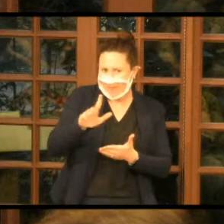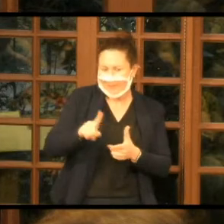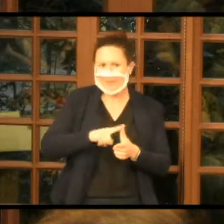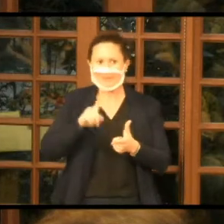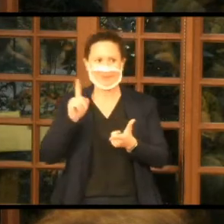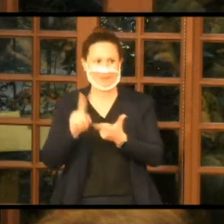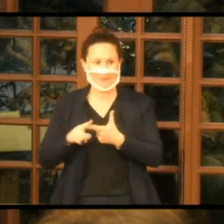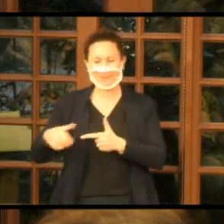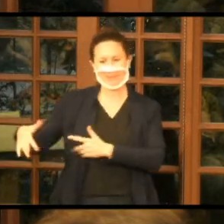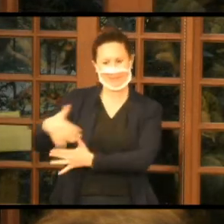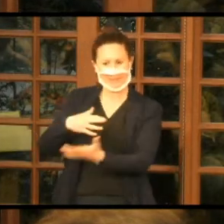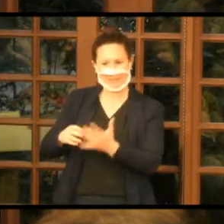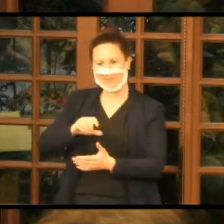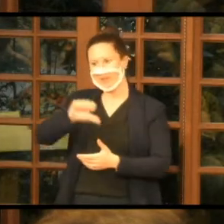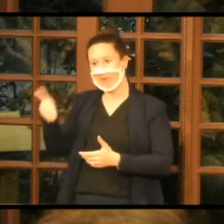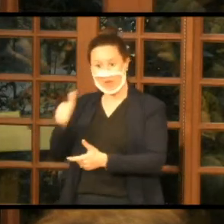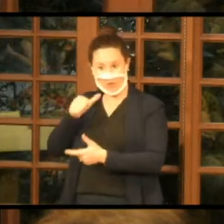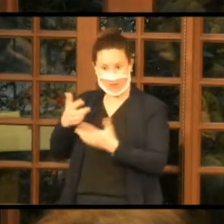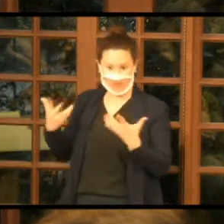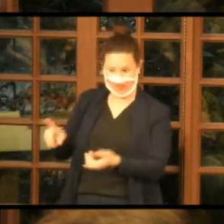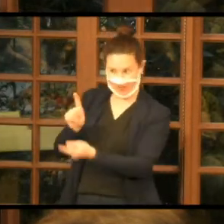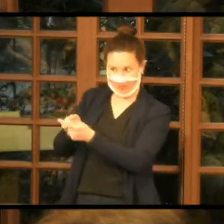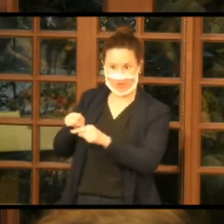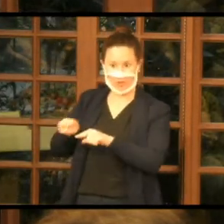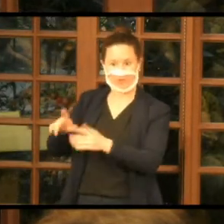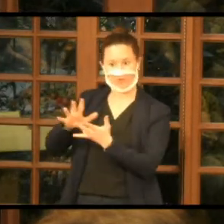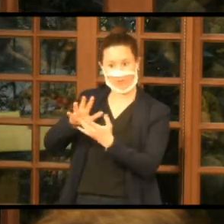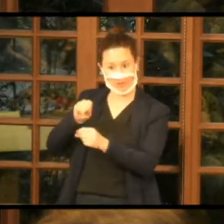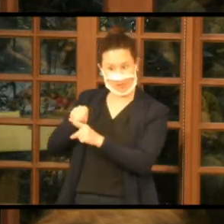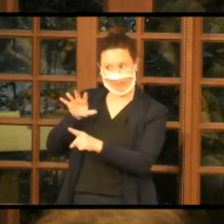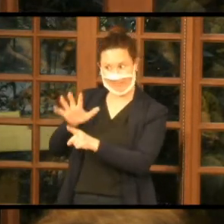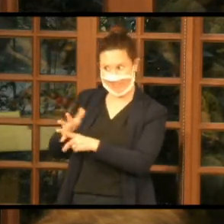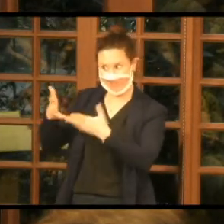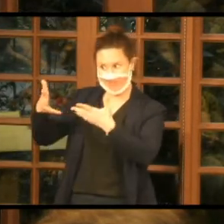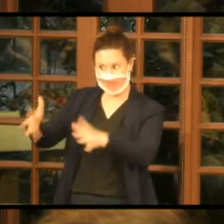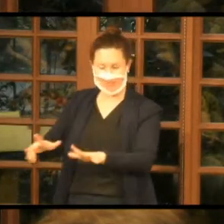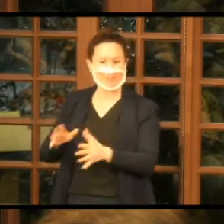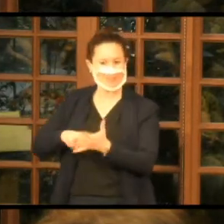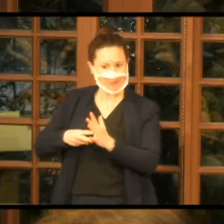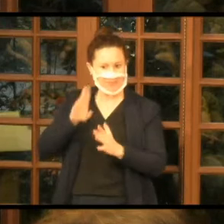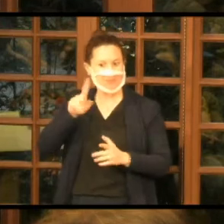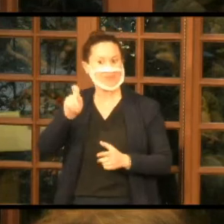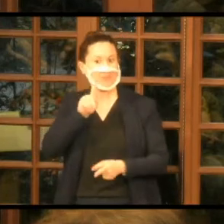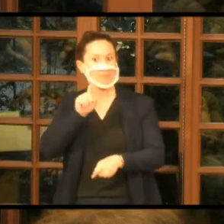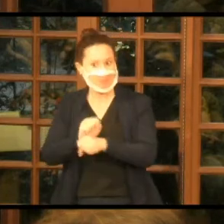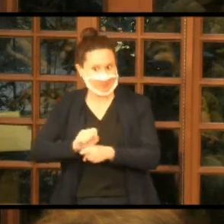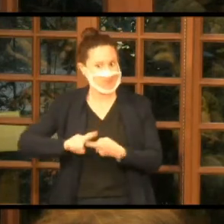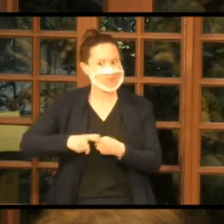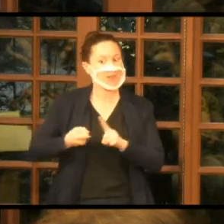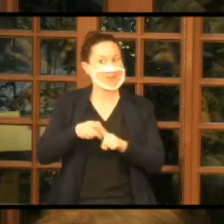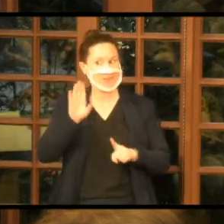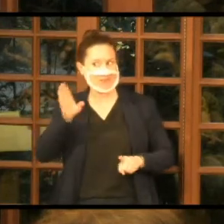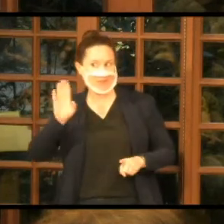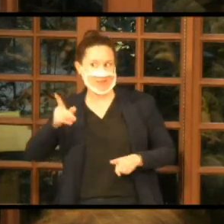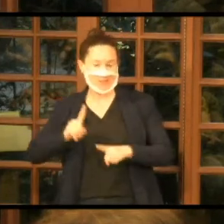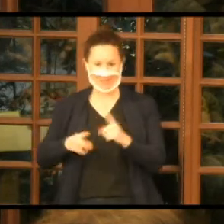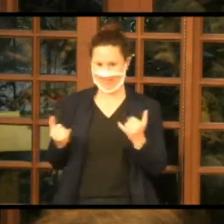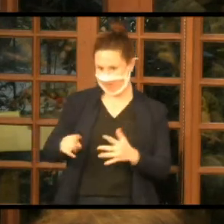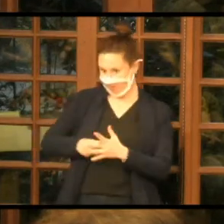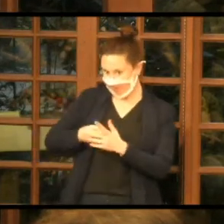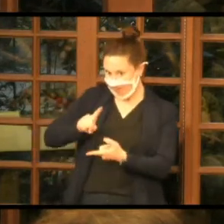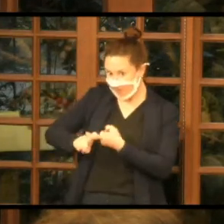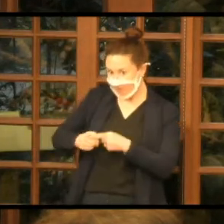around with the ill-conceived crew she had picked up during freshman orientation, she would need actual friends. But was this the beginning of a